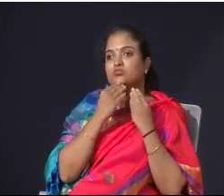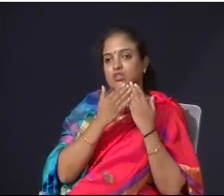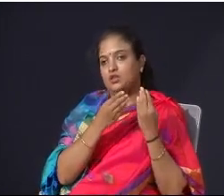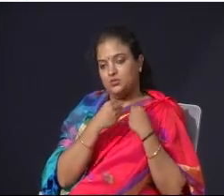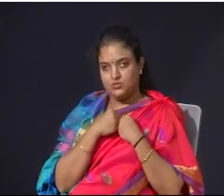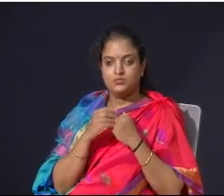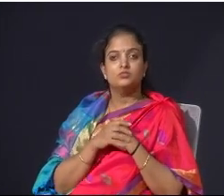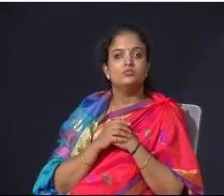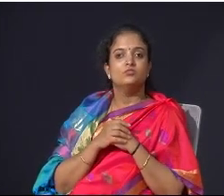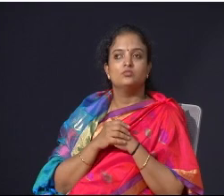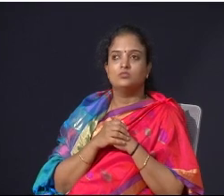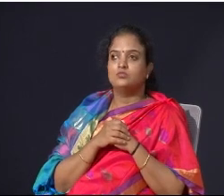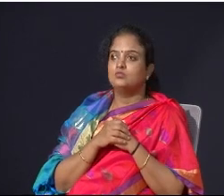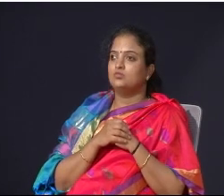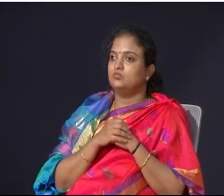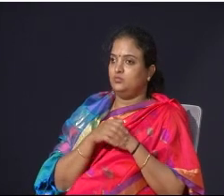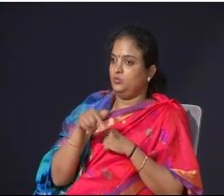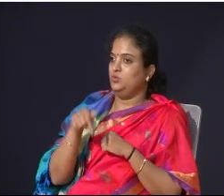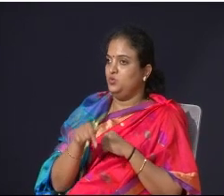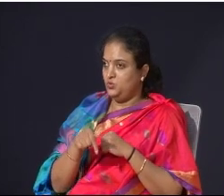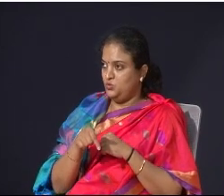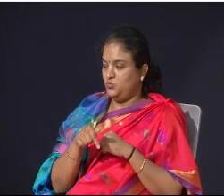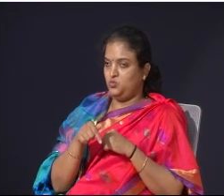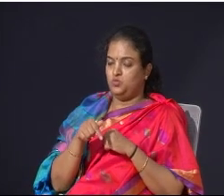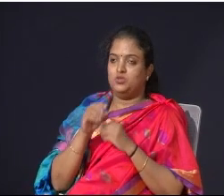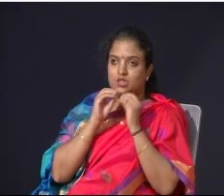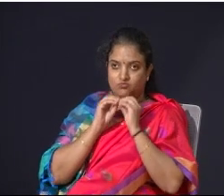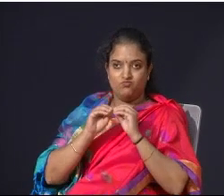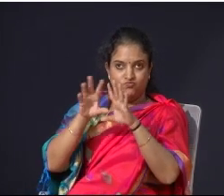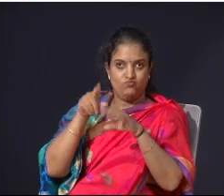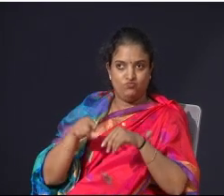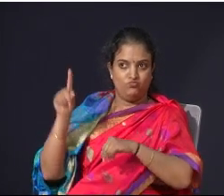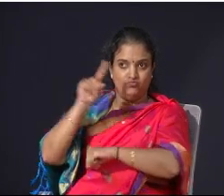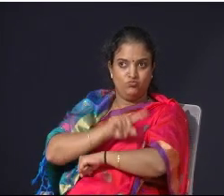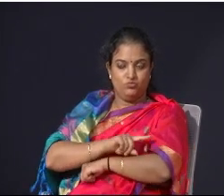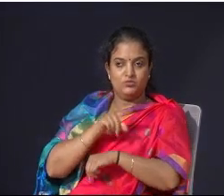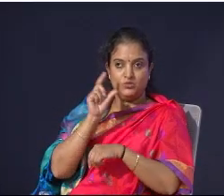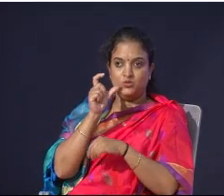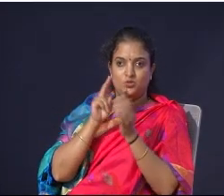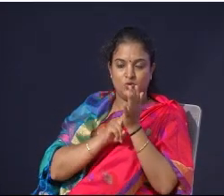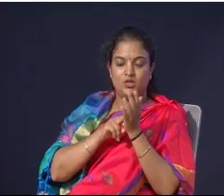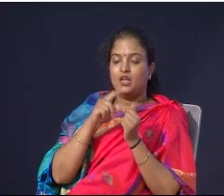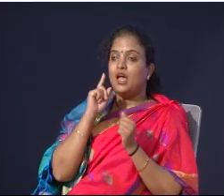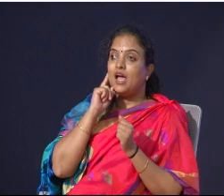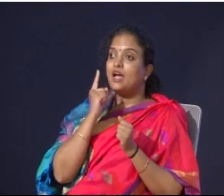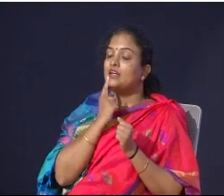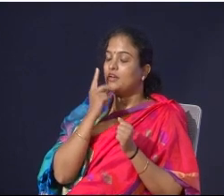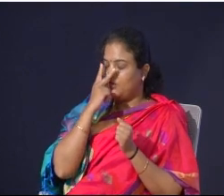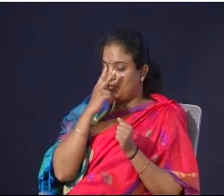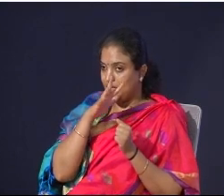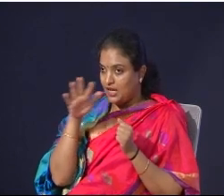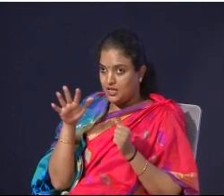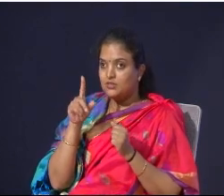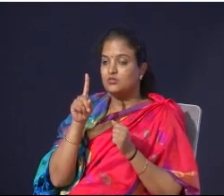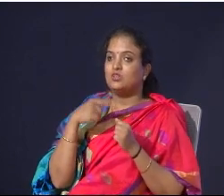Today is Deaf Blind Day declared by UN, right? So I would just like to teach